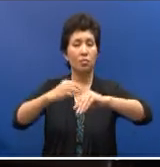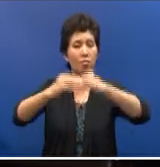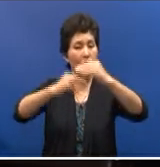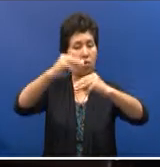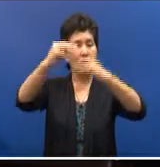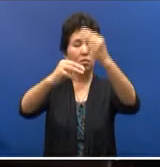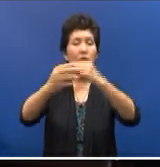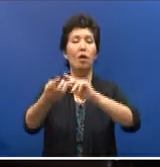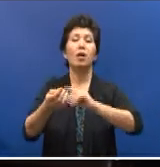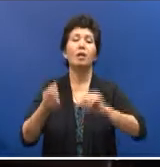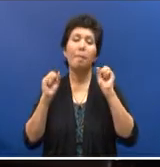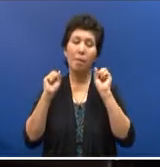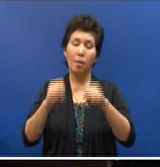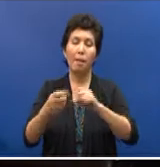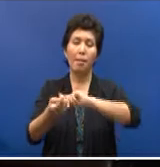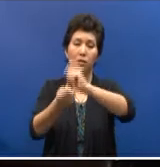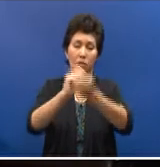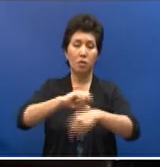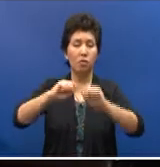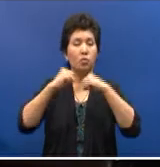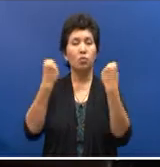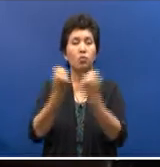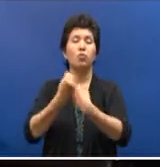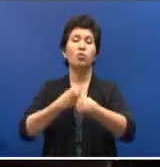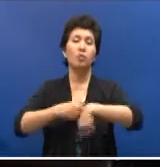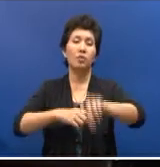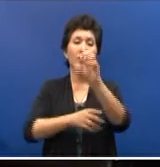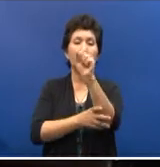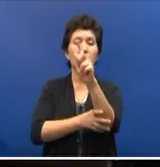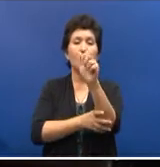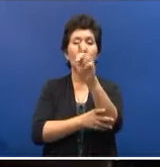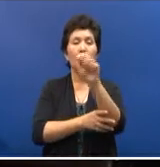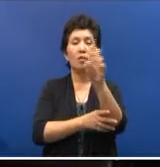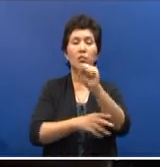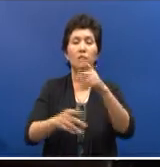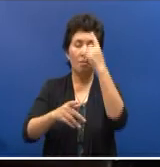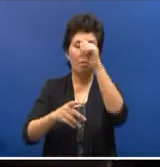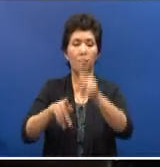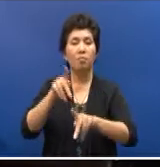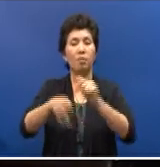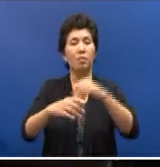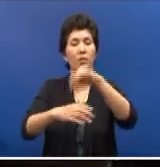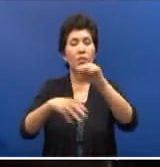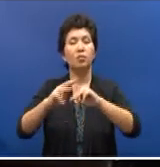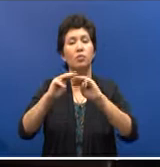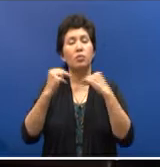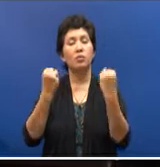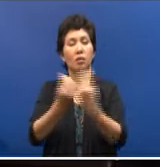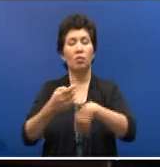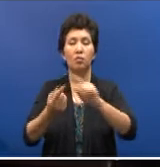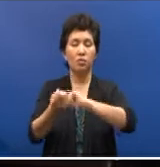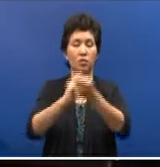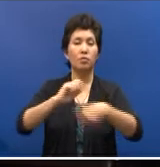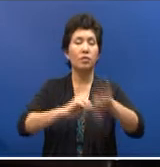the ability to change, okay, to change the social status. Okay, the possibility for people in a society to change